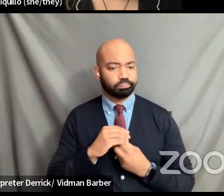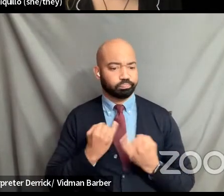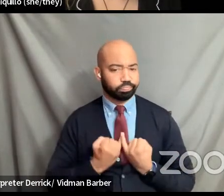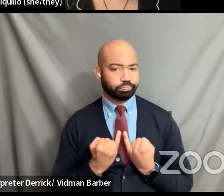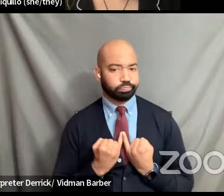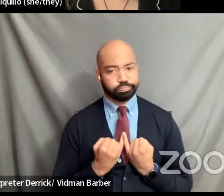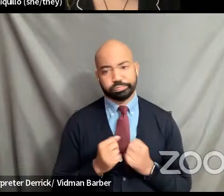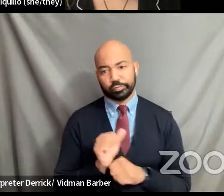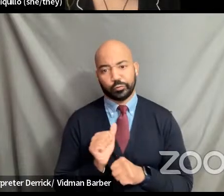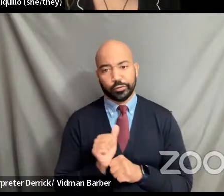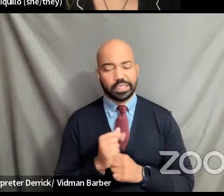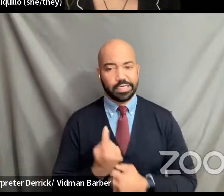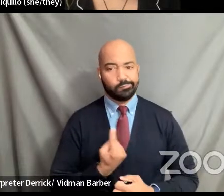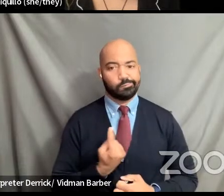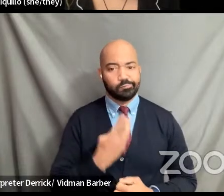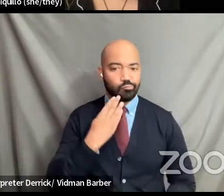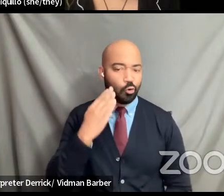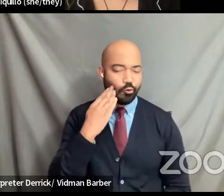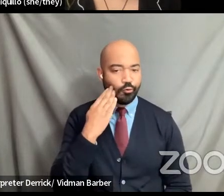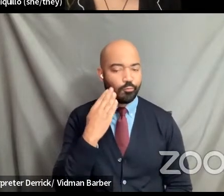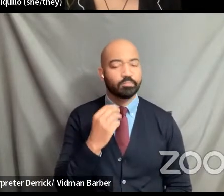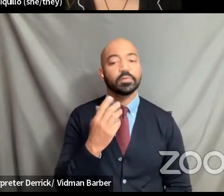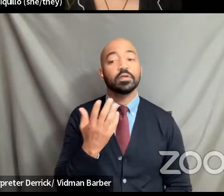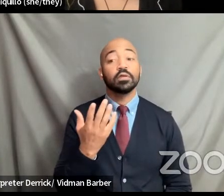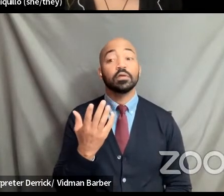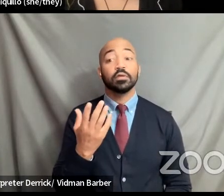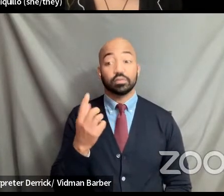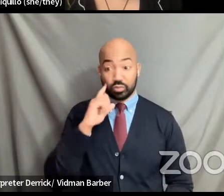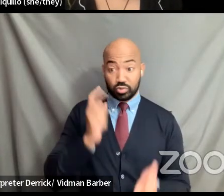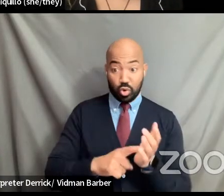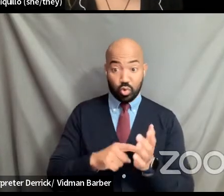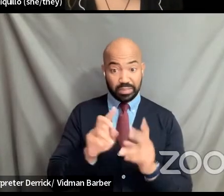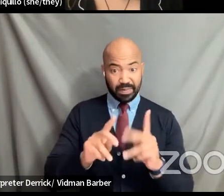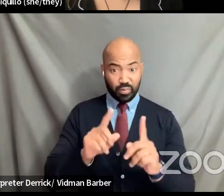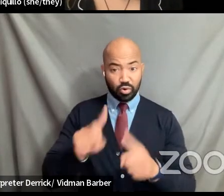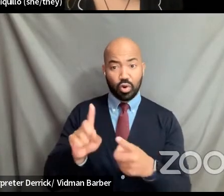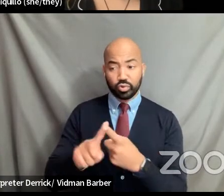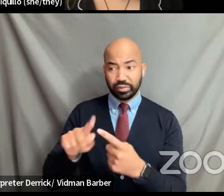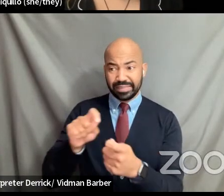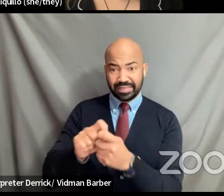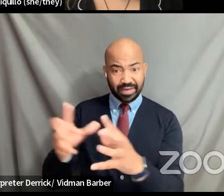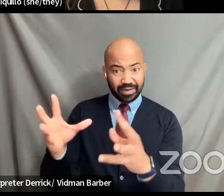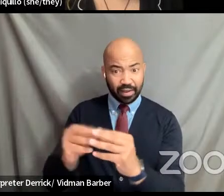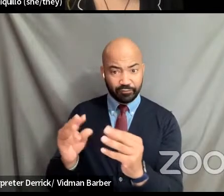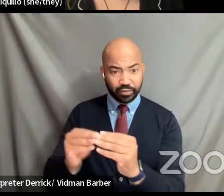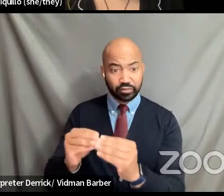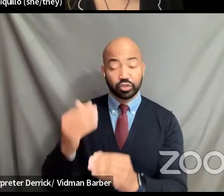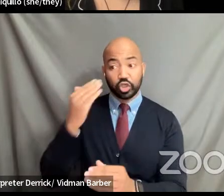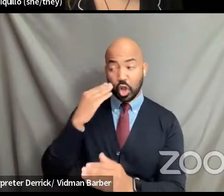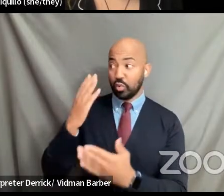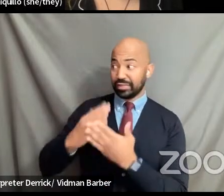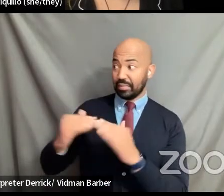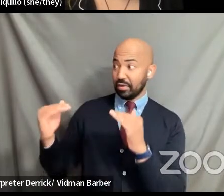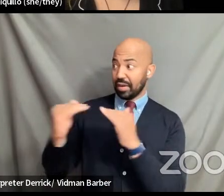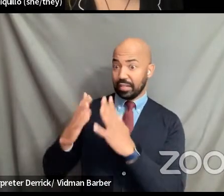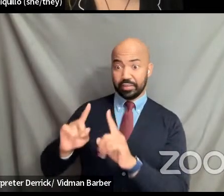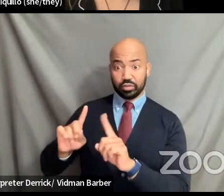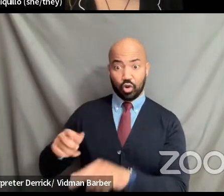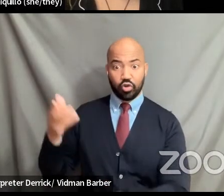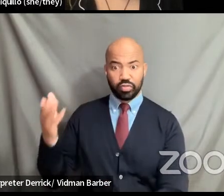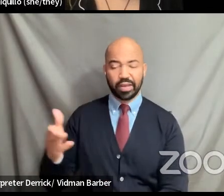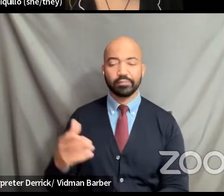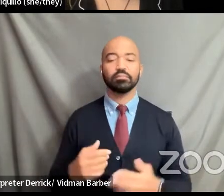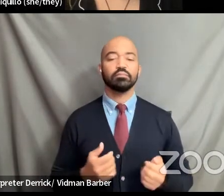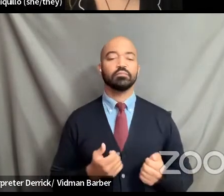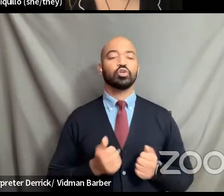remotely. I think it's always good to, like, if people are going to attend a specific conference, or certain colleagues are going to be there, do a little bit of